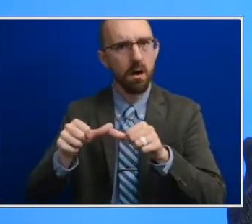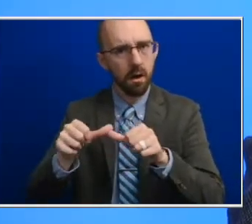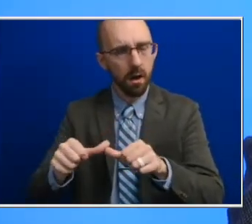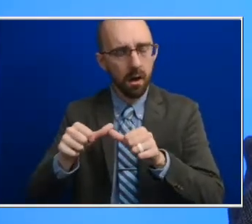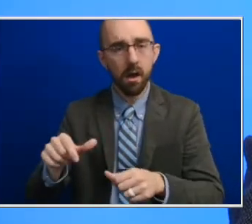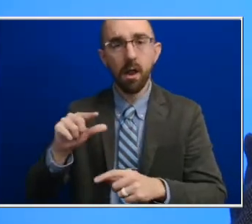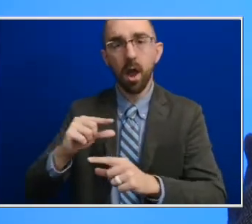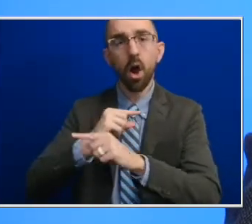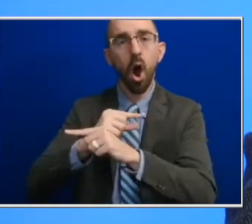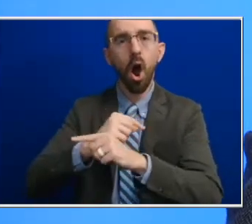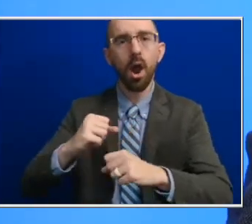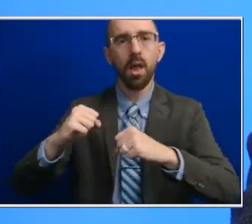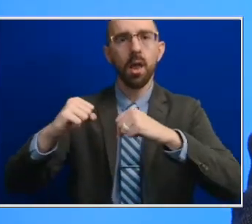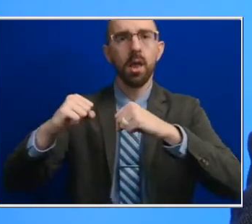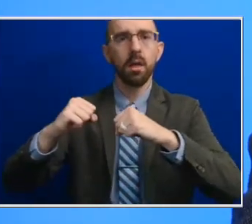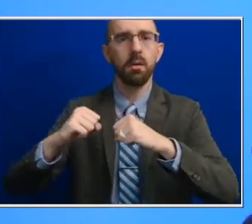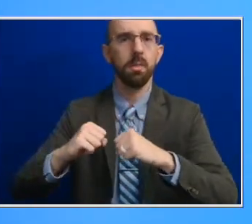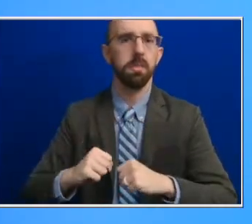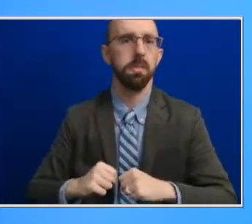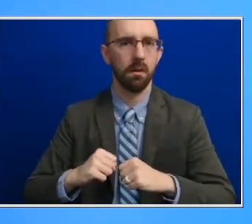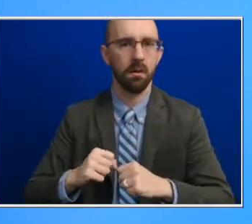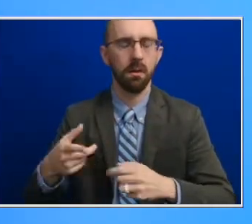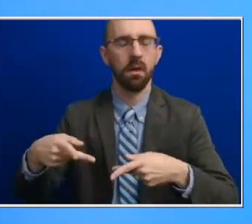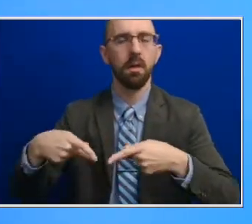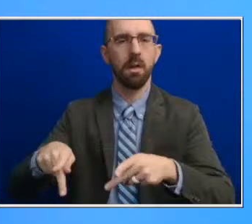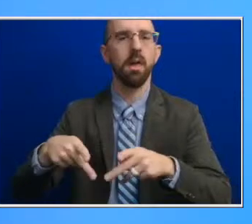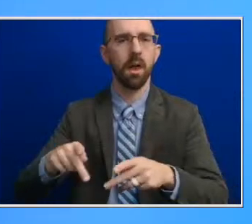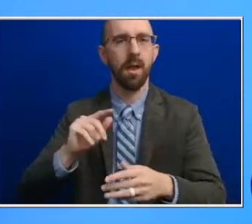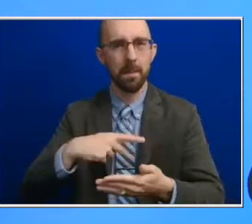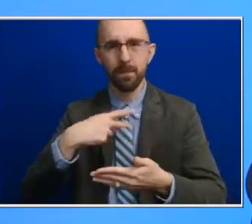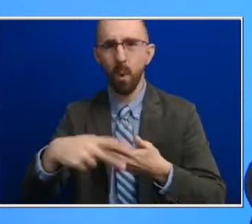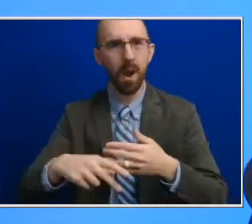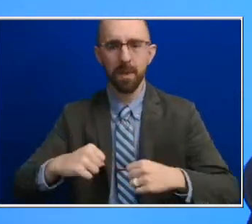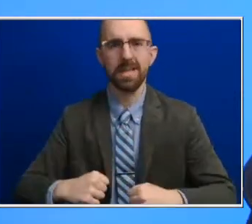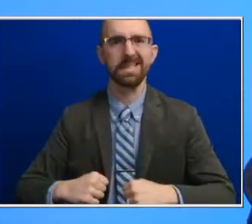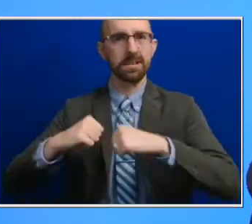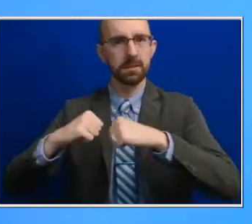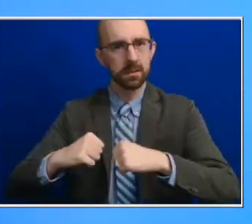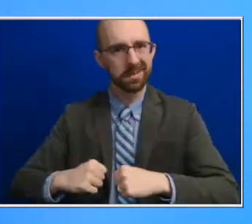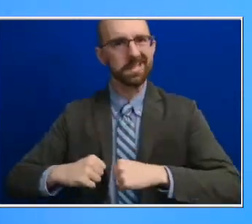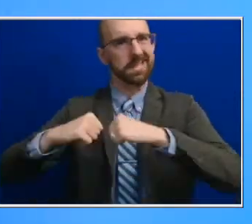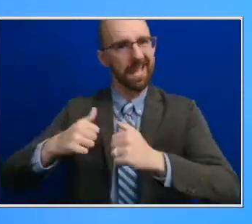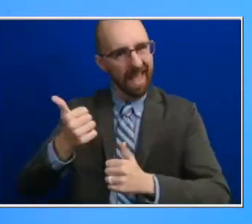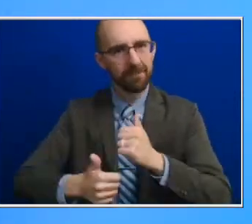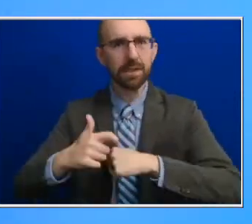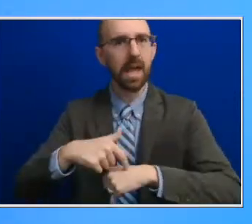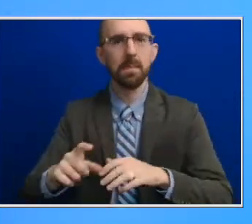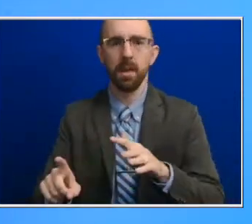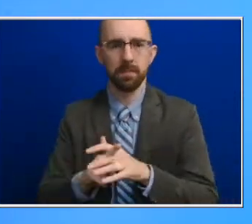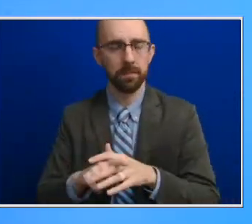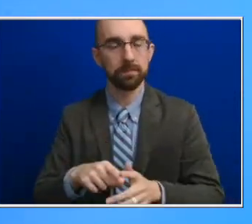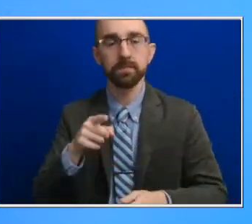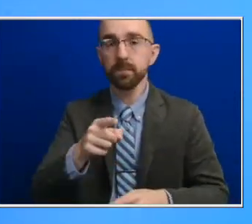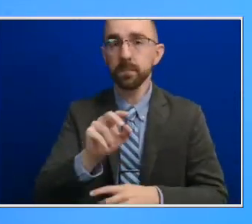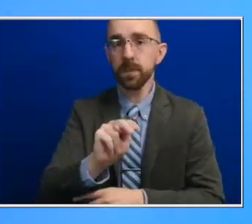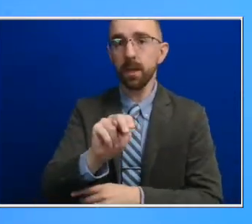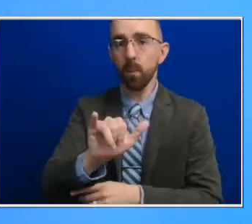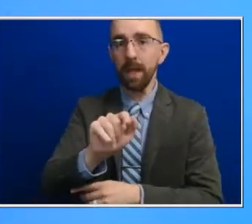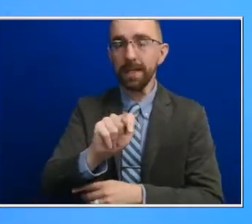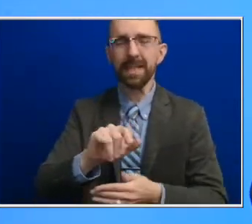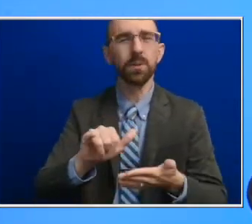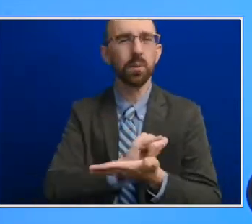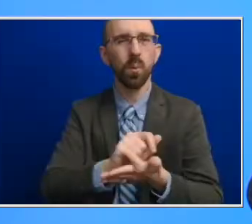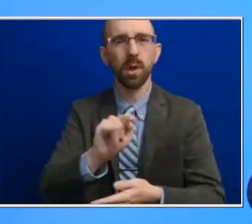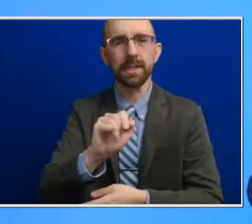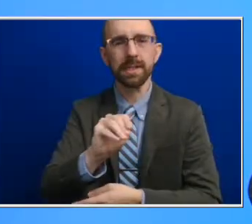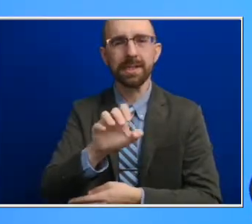less effective. And so they're trying to work on the programming so those always come up. When I read this case, and the New York Times had a pretty good piece on it, the